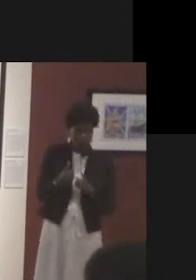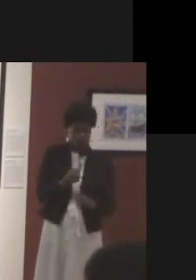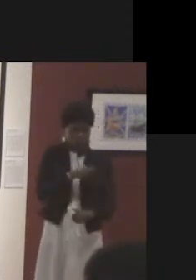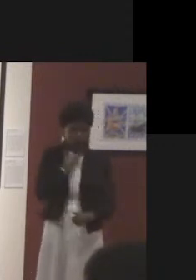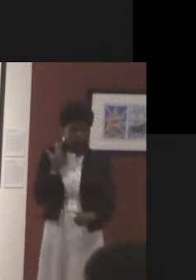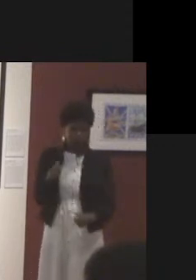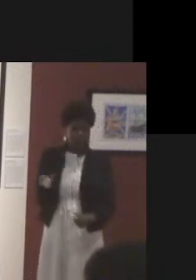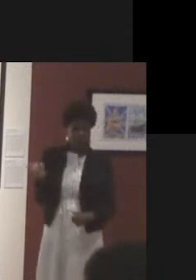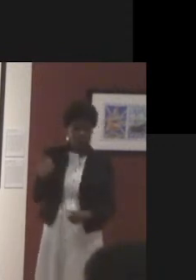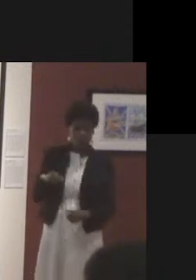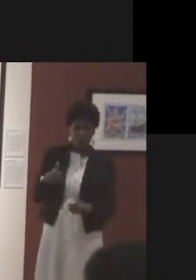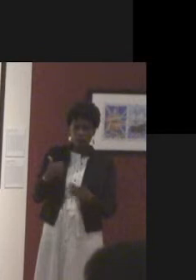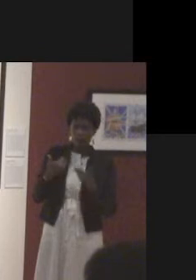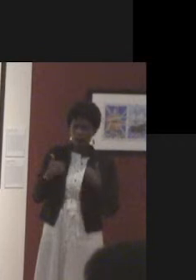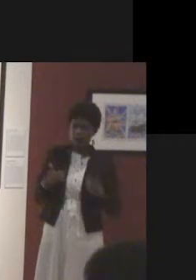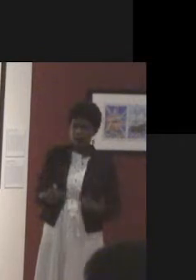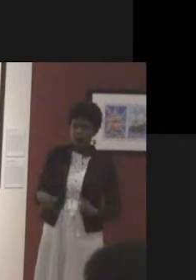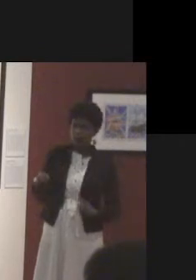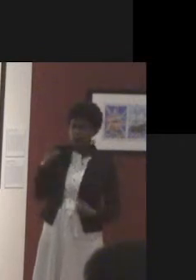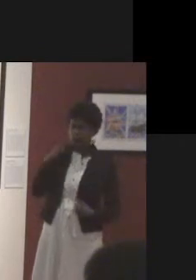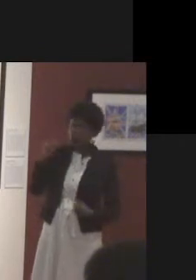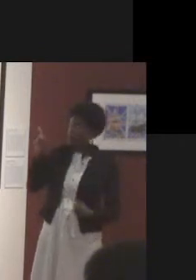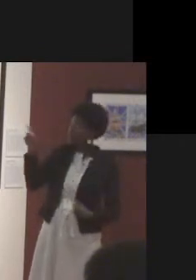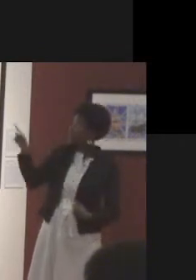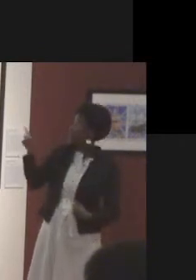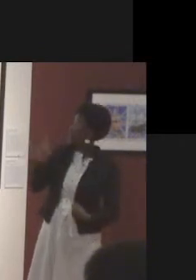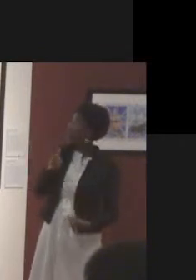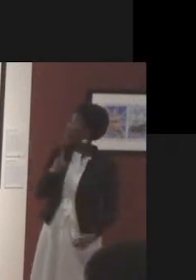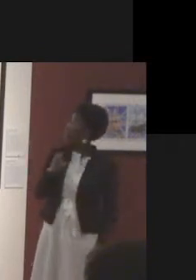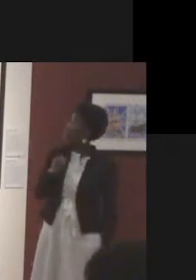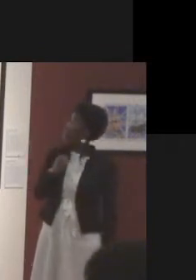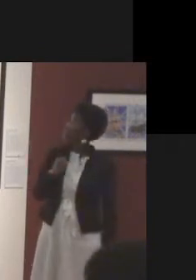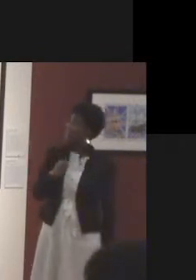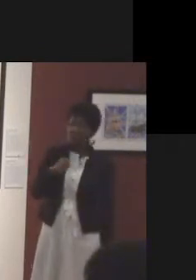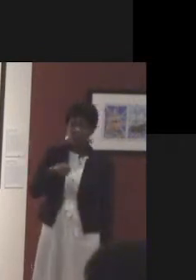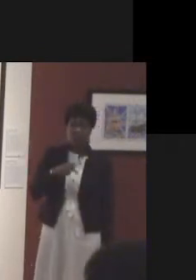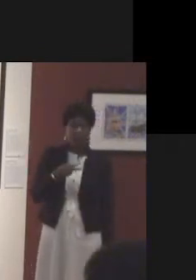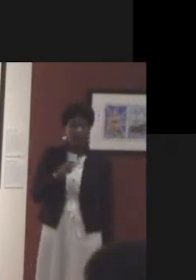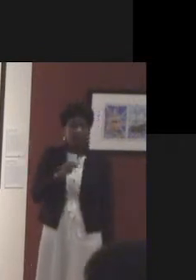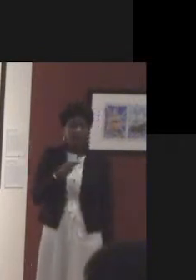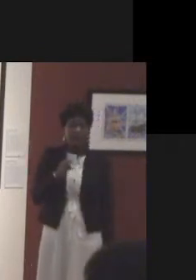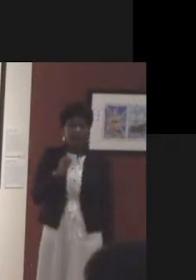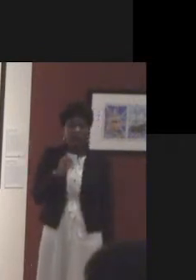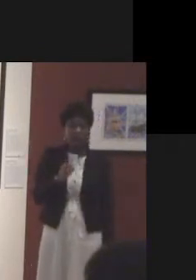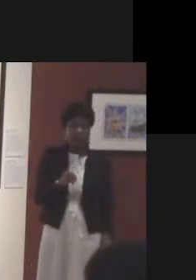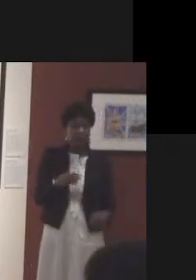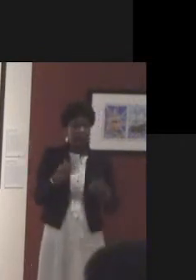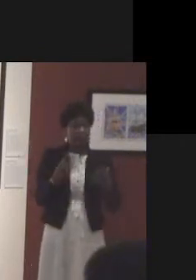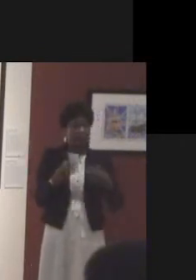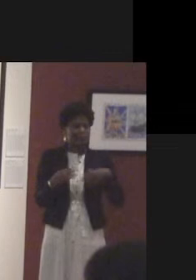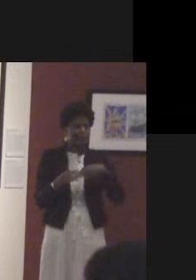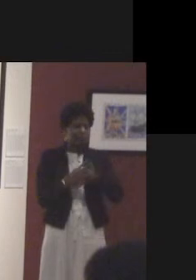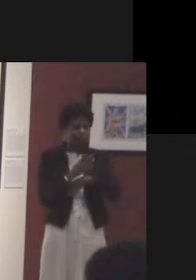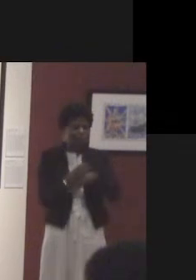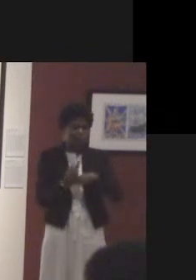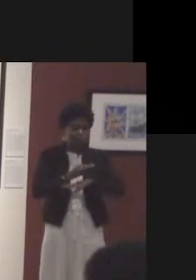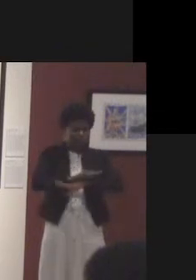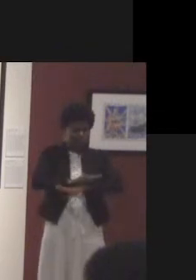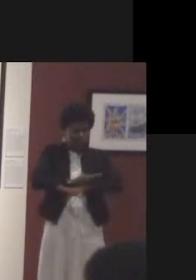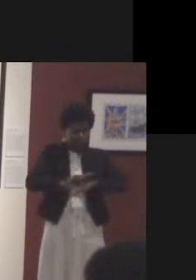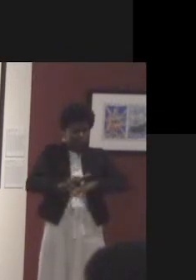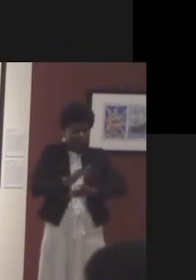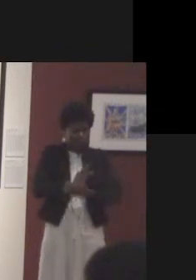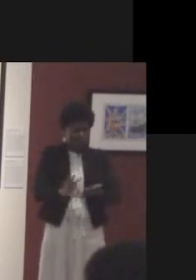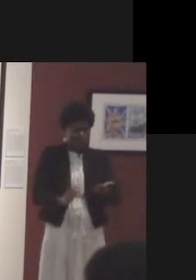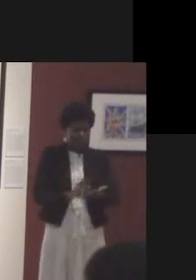one example. You're seeing here a shirtless Dennis Oppenheim who lay in direct sun on the sand of Jones Beach for 4 to 5 hours